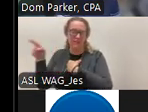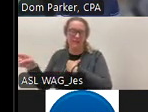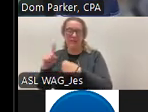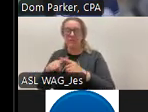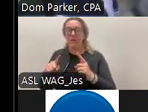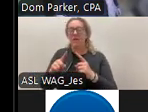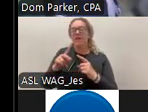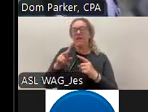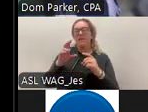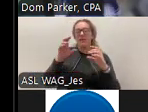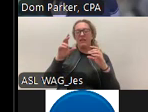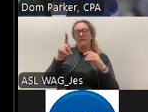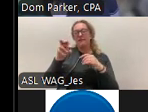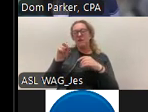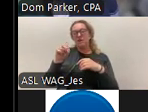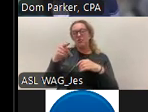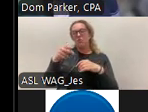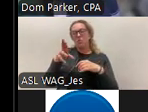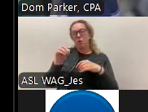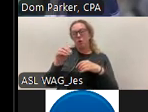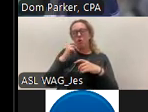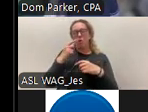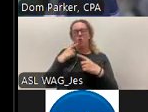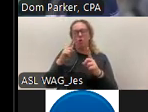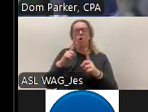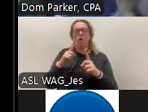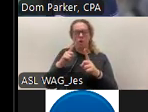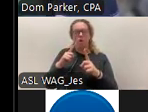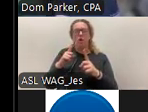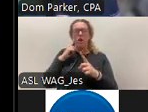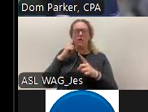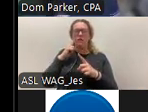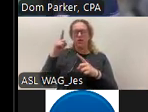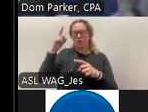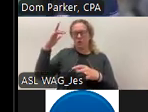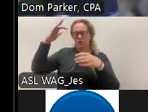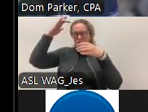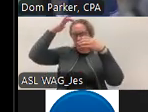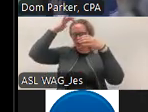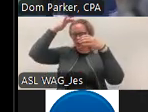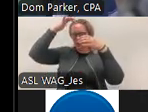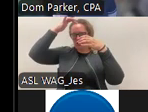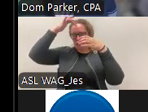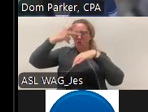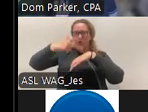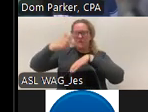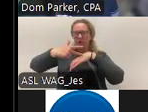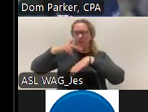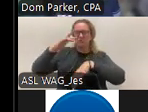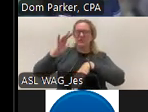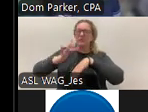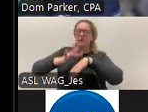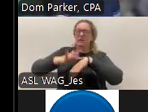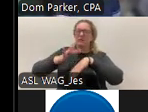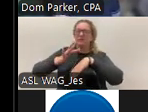will work out of the box just by tapping the digital crown 3 times. So it's there, it's ready to